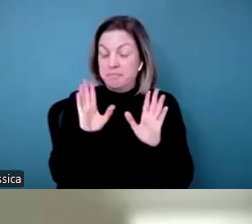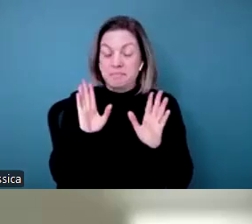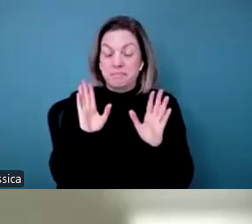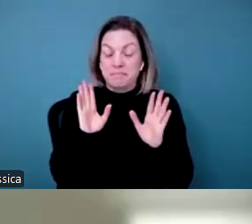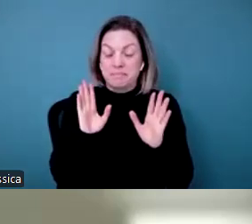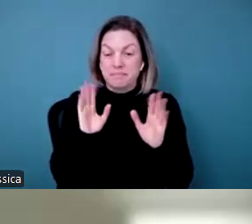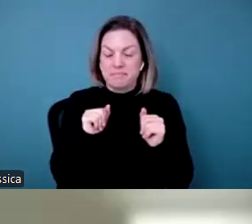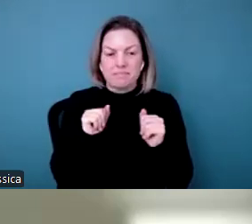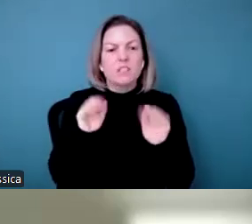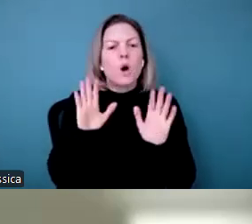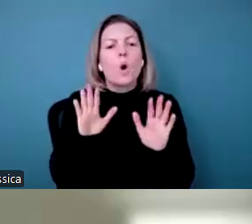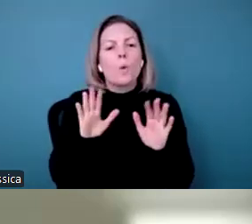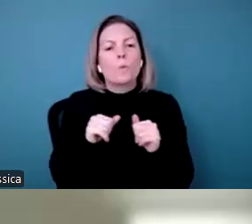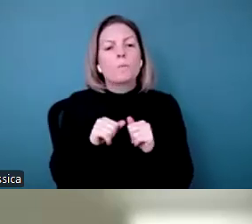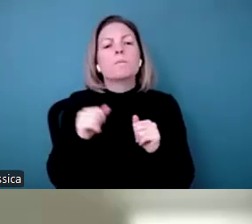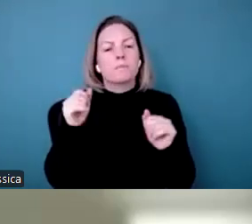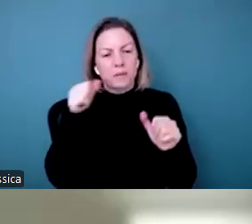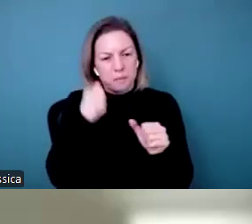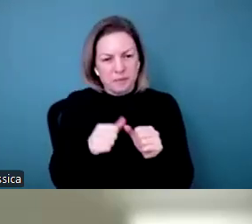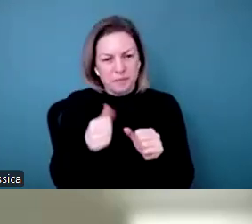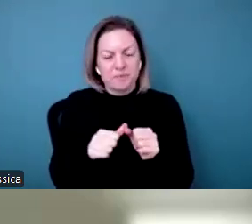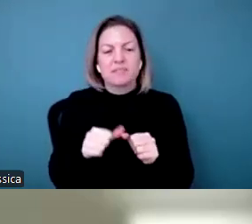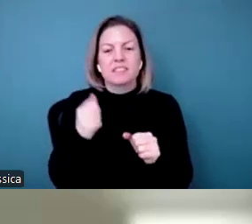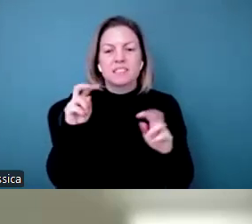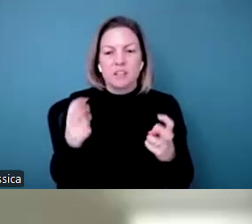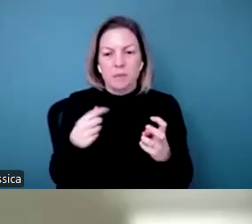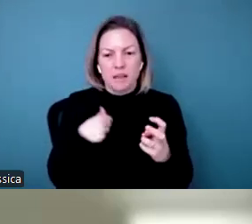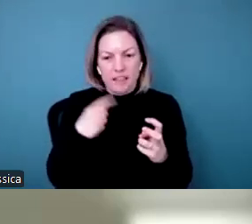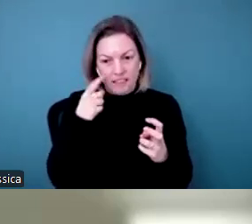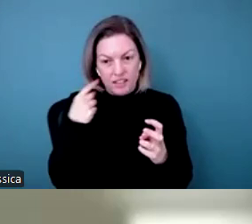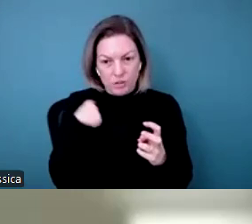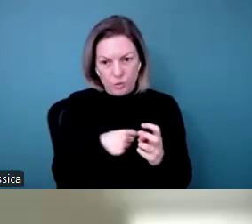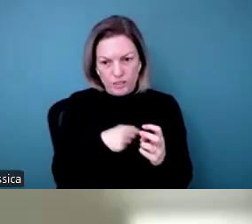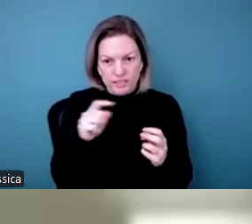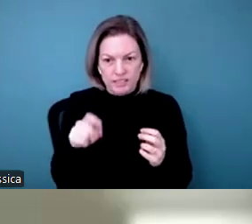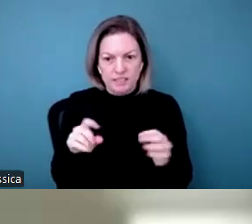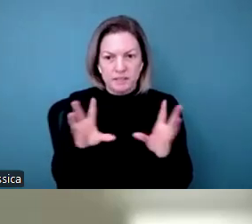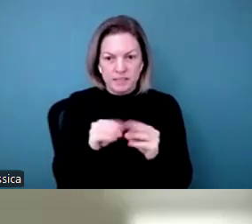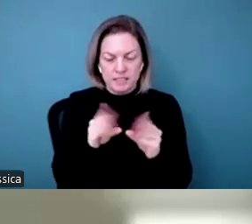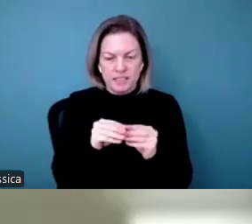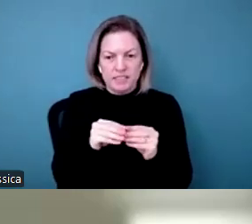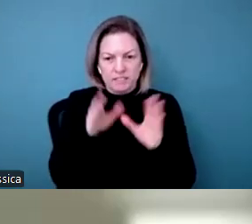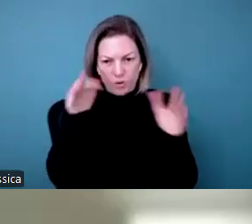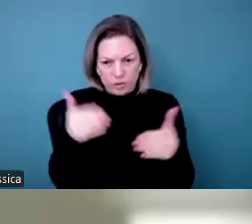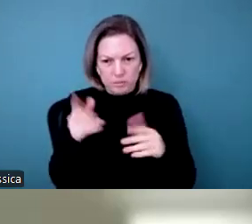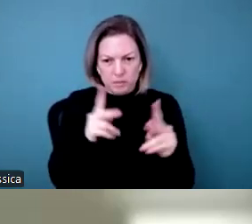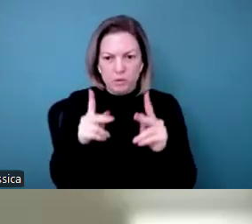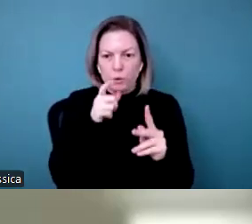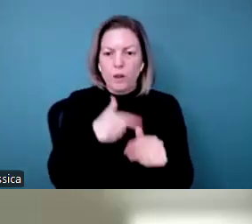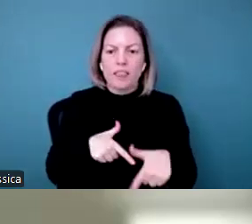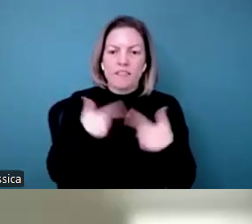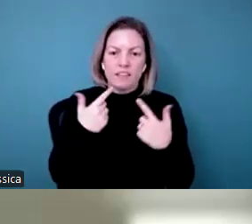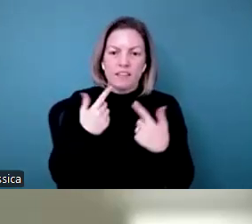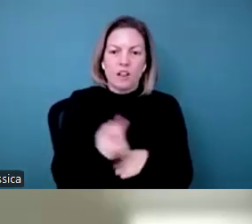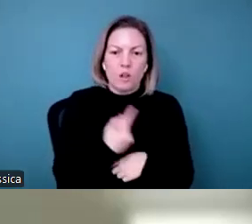was, oh, I got it. A topic. I think that we need to have a meeting dedicated to talking about people who are living alone with